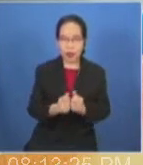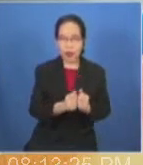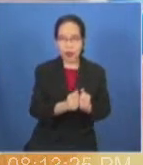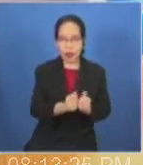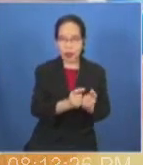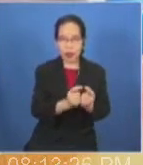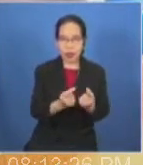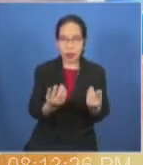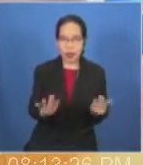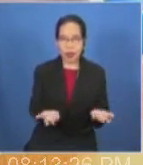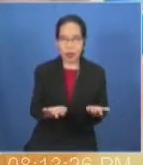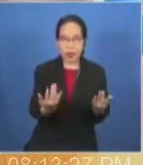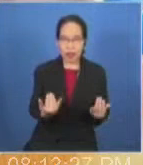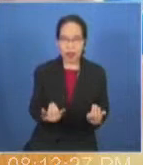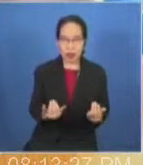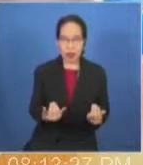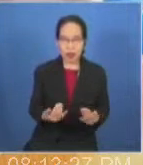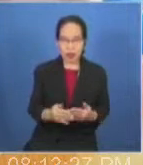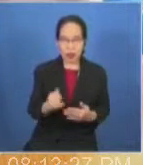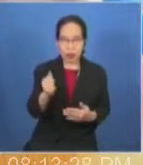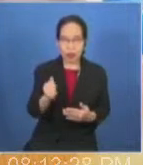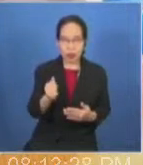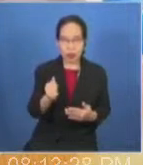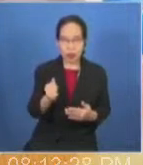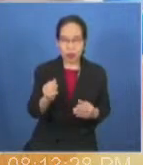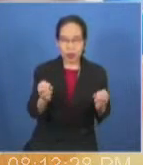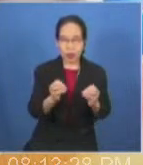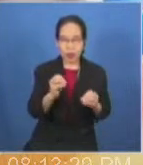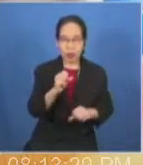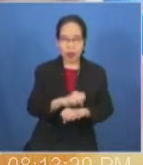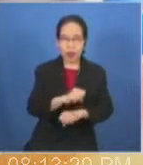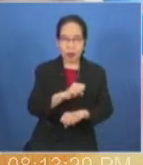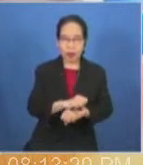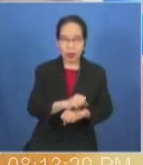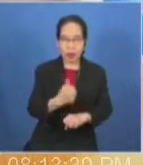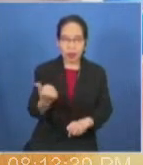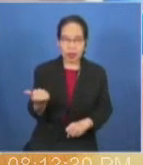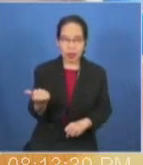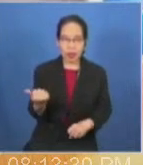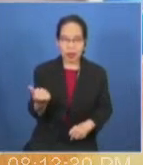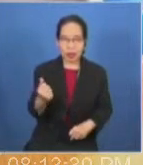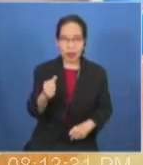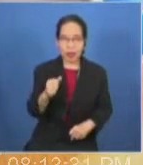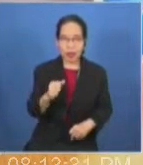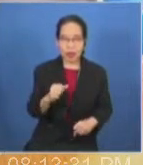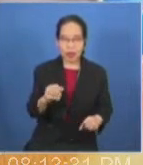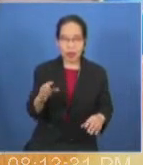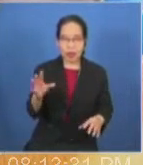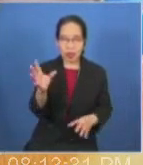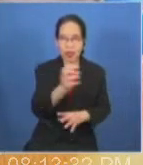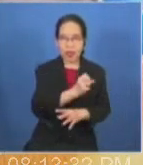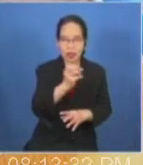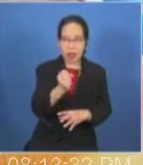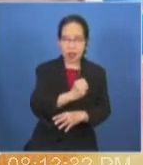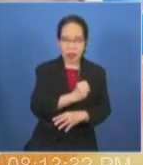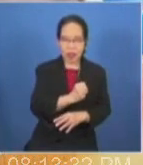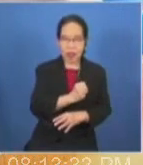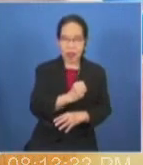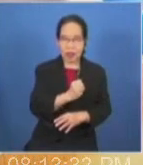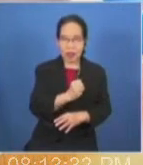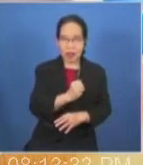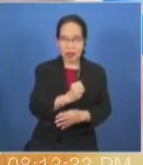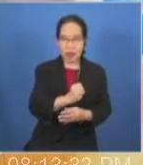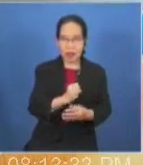Because we know that the residents who are here with us have no jobs. Others are just